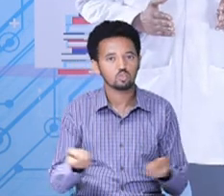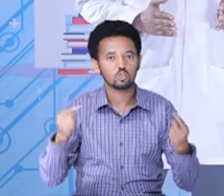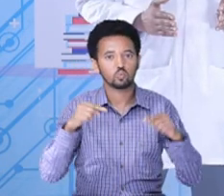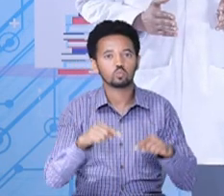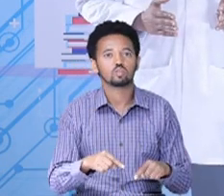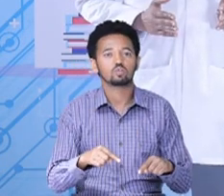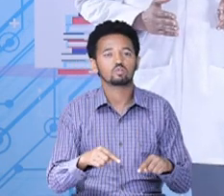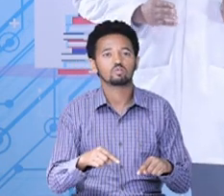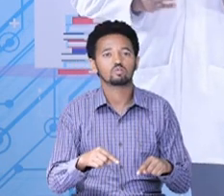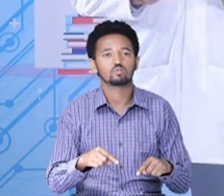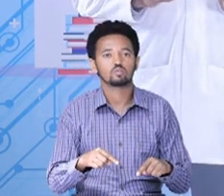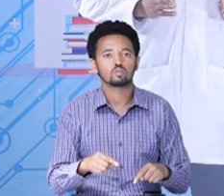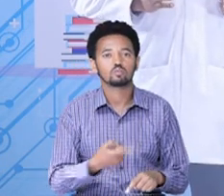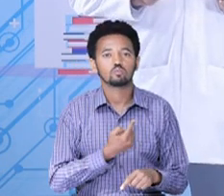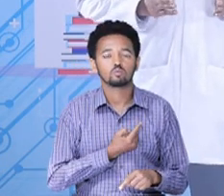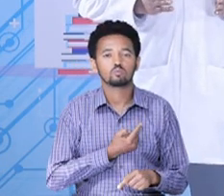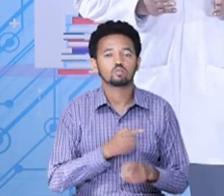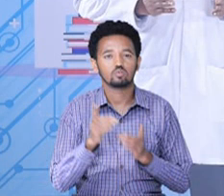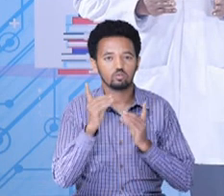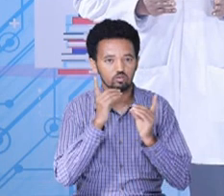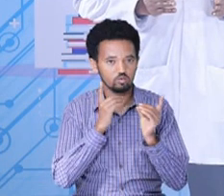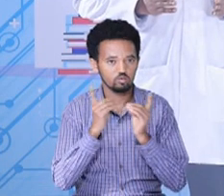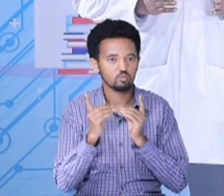Today we are going to discuss